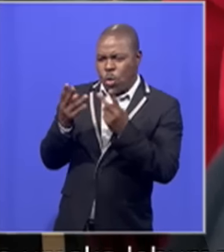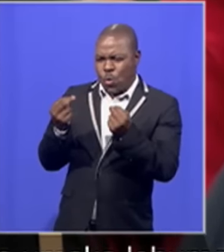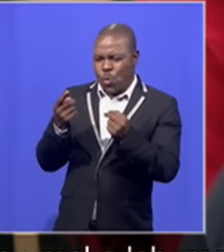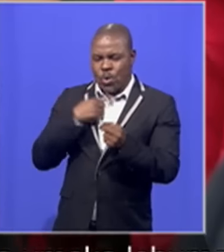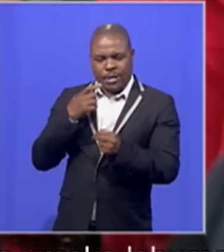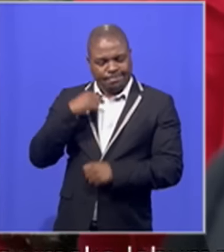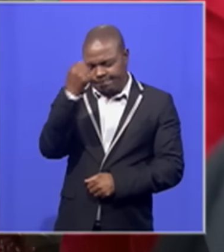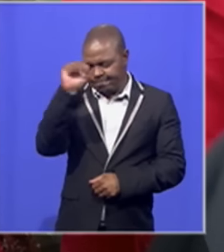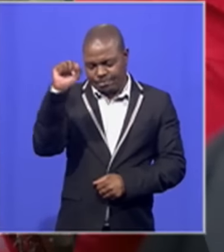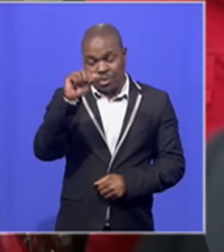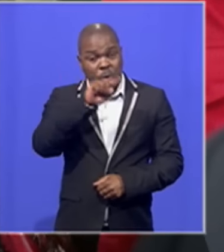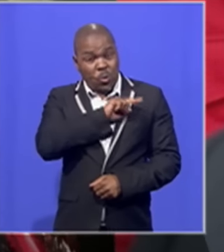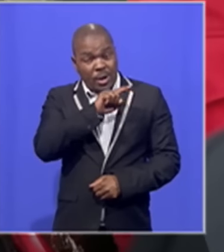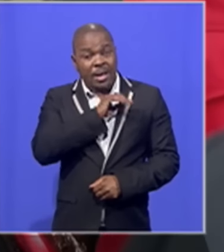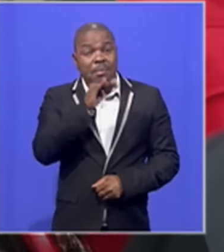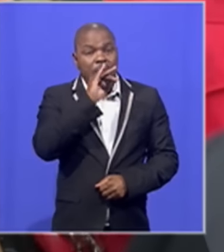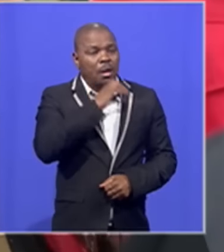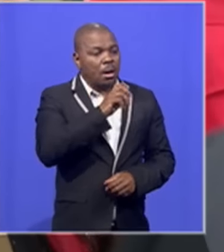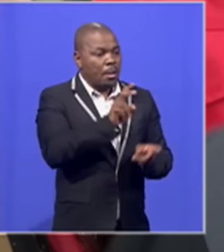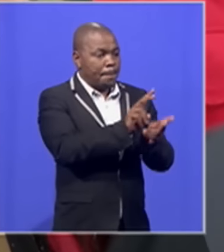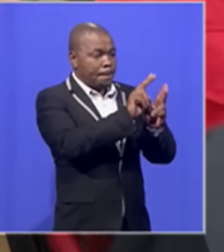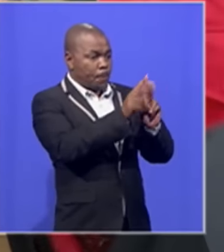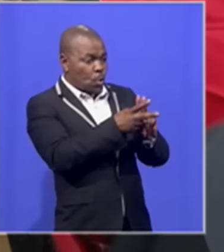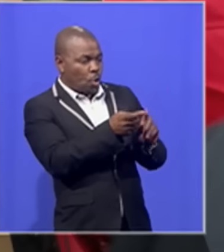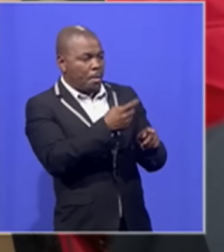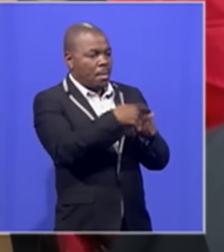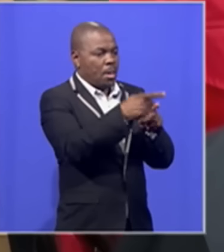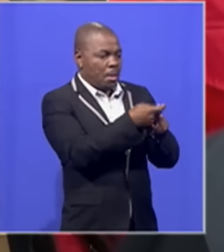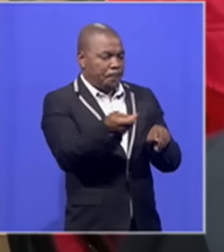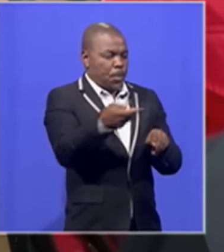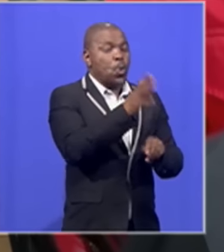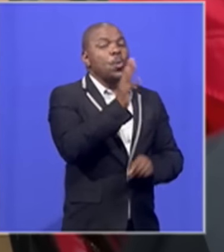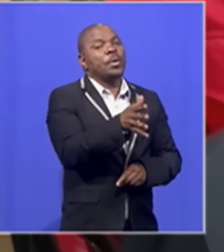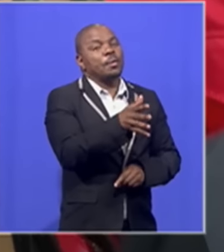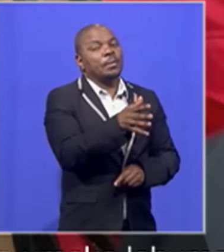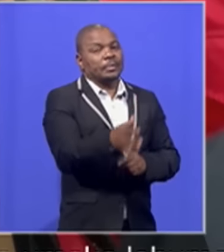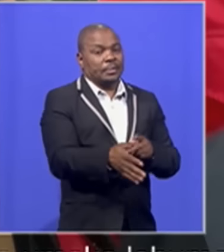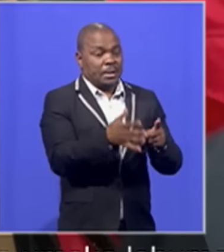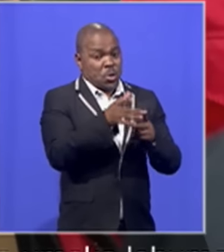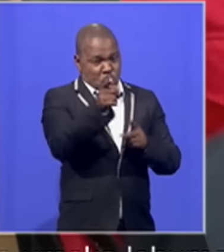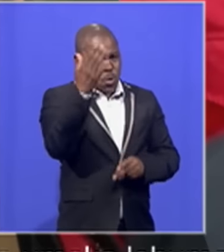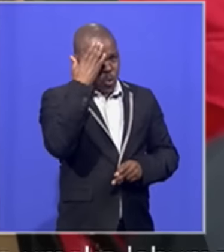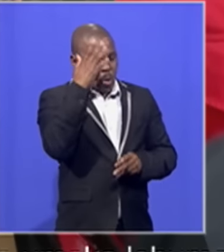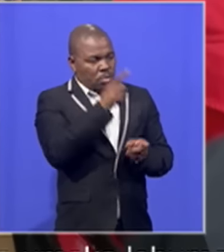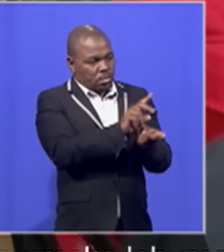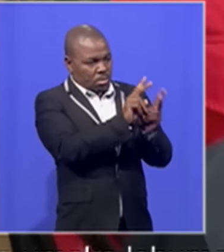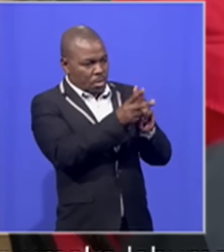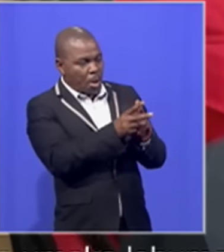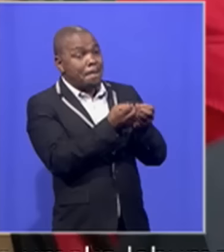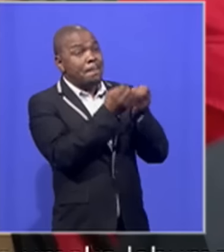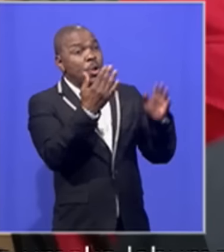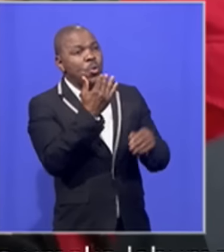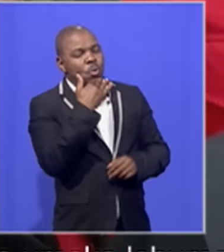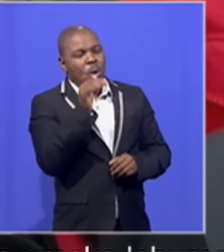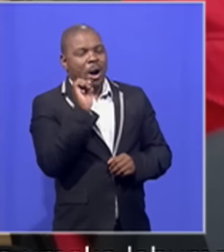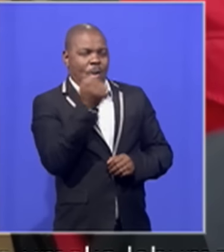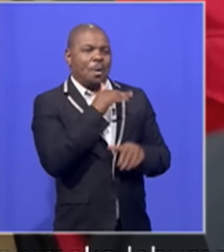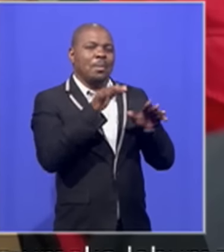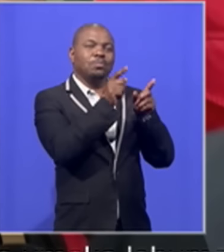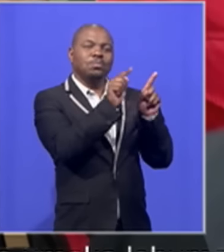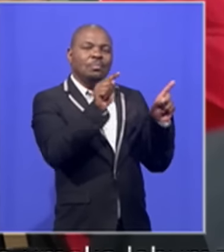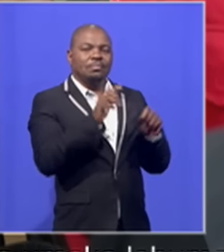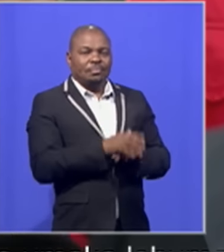it's going to increase the cost of borrowing. And we know at the center of borrowing is the masses of our people. There's a